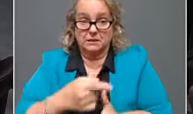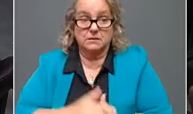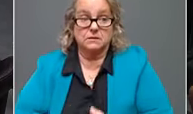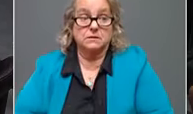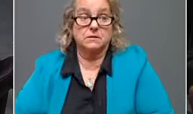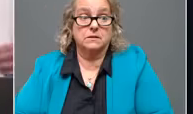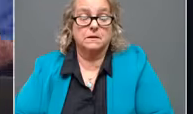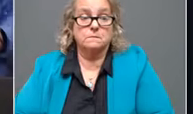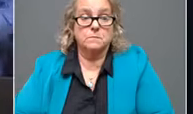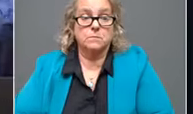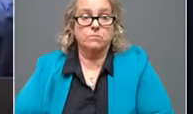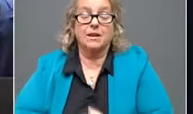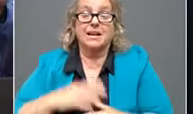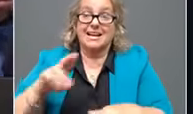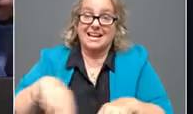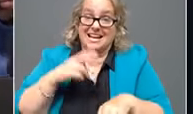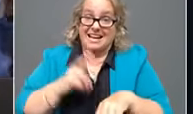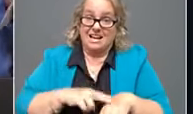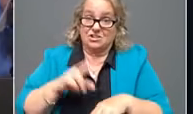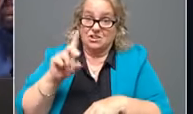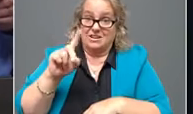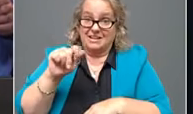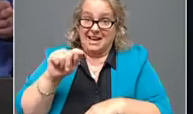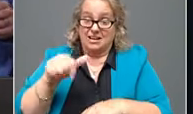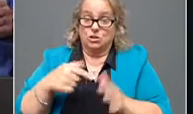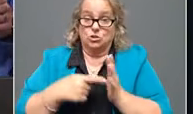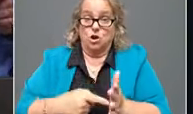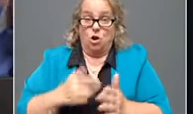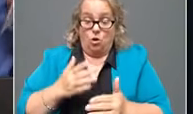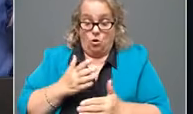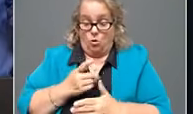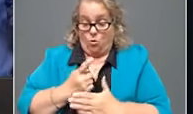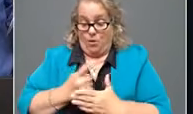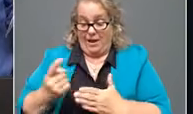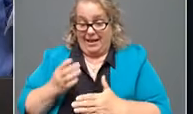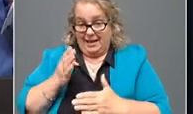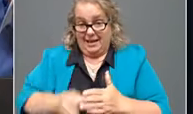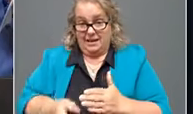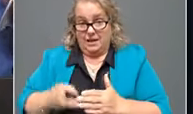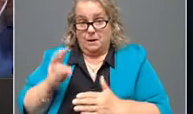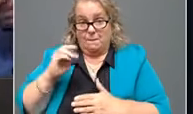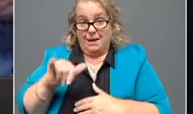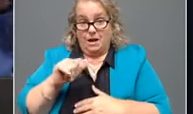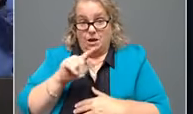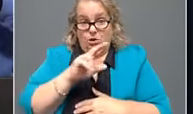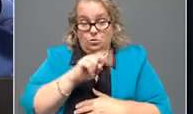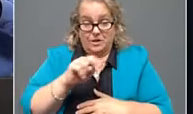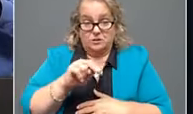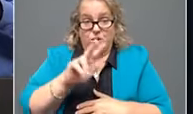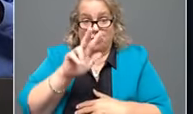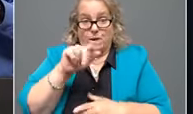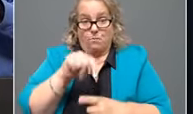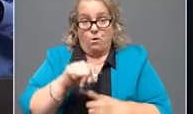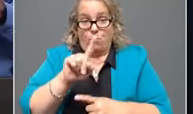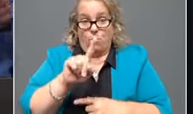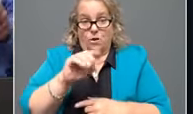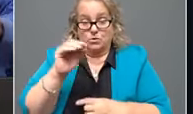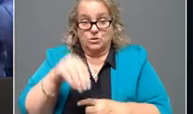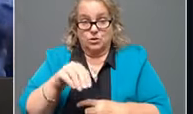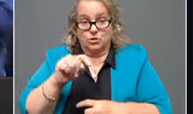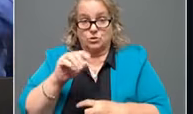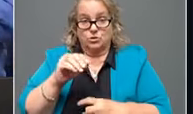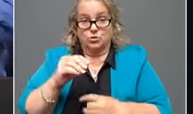So the national data showed from the week ending May 22nd, it went from 3.1% to about a little over